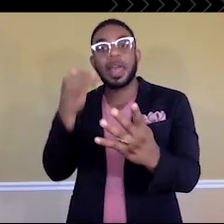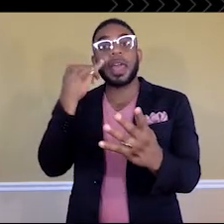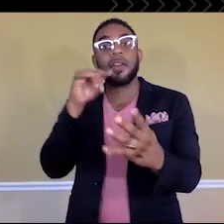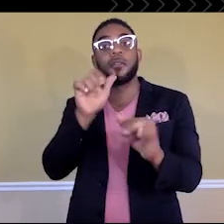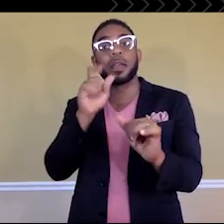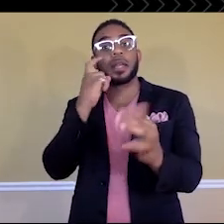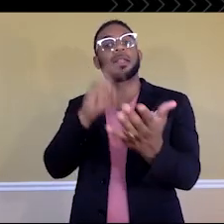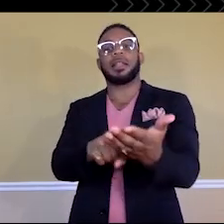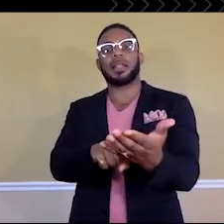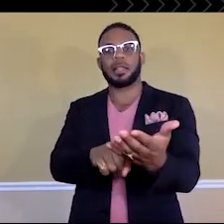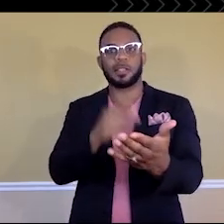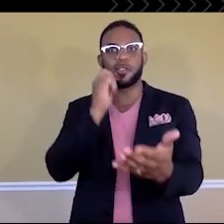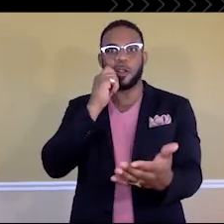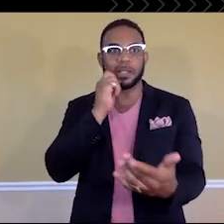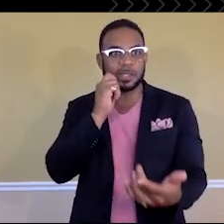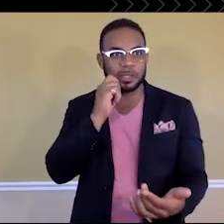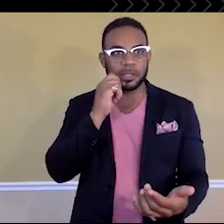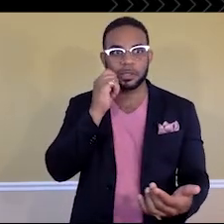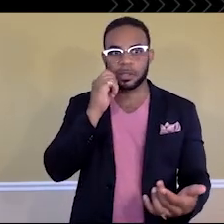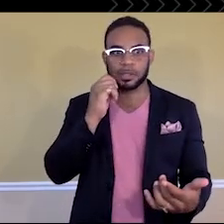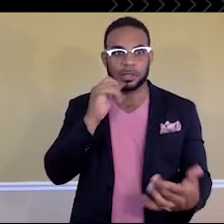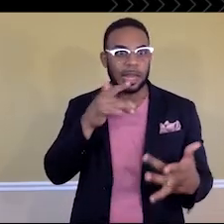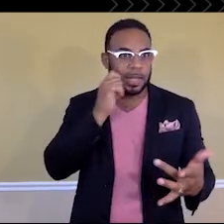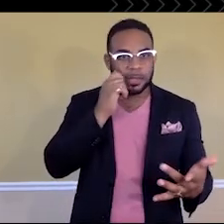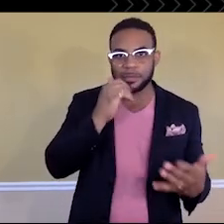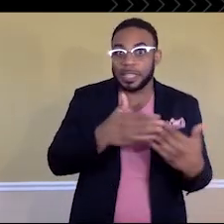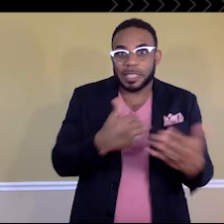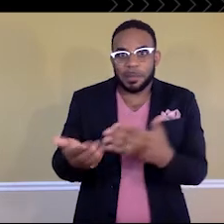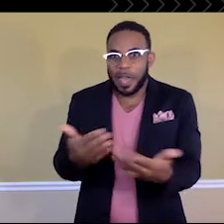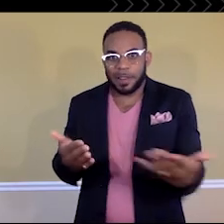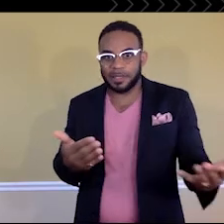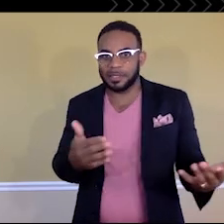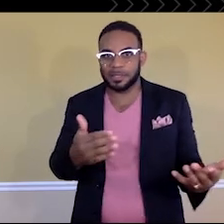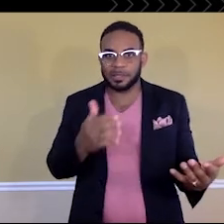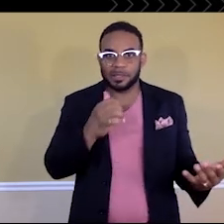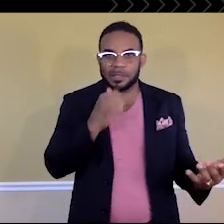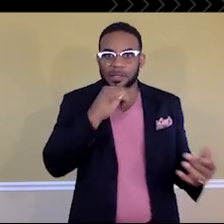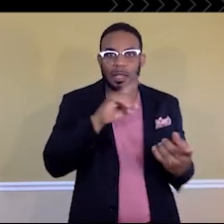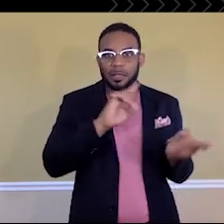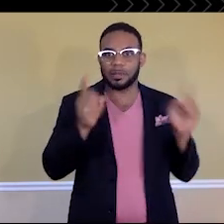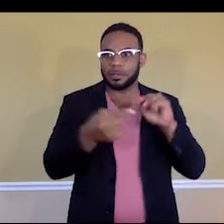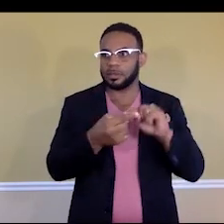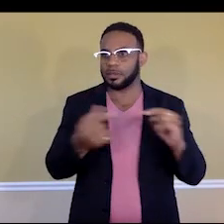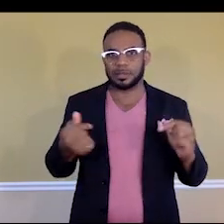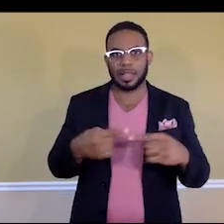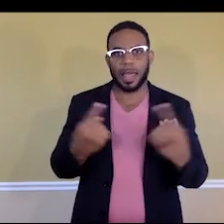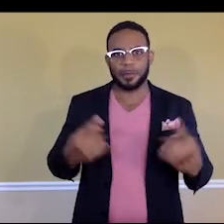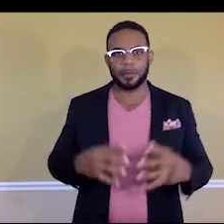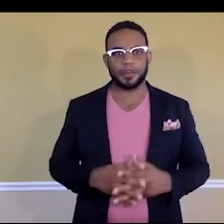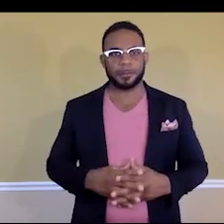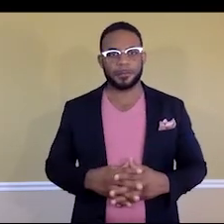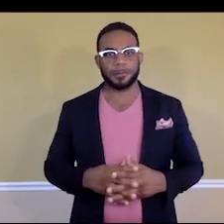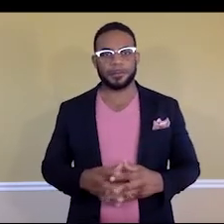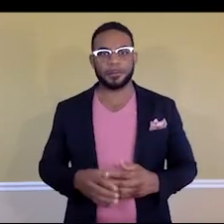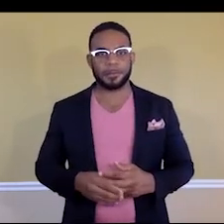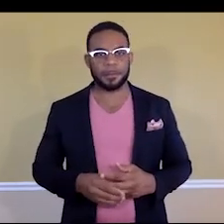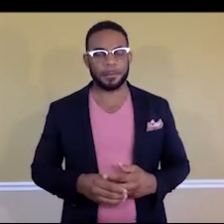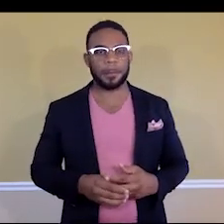can detect this dark skin, we can detect light skin, but it does not go the other way around.